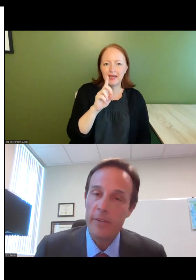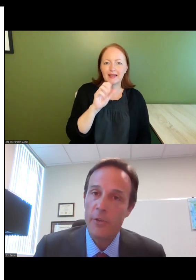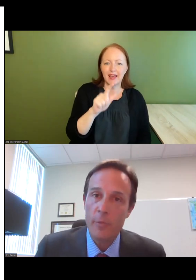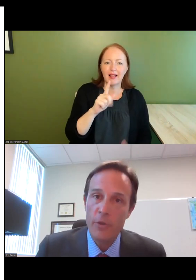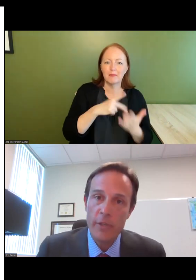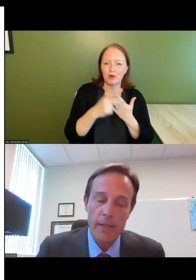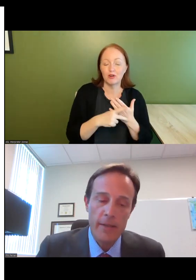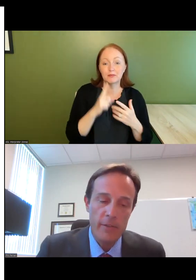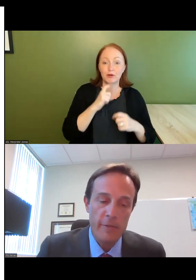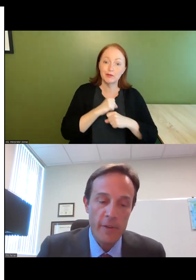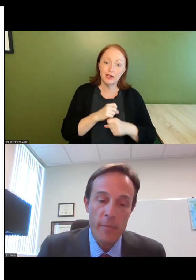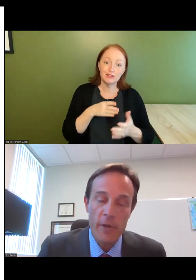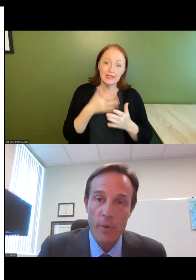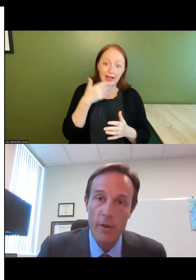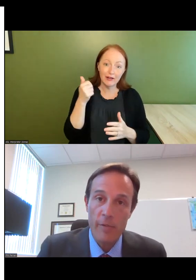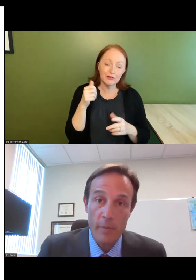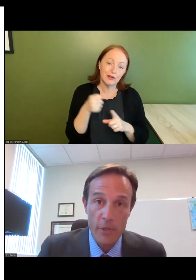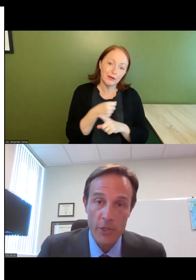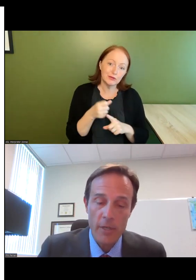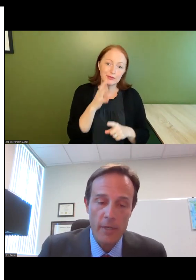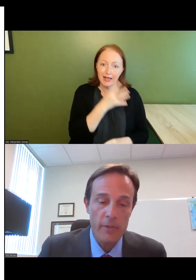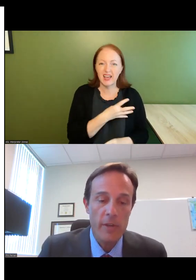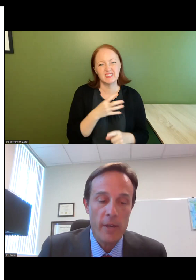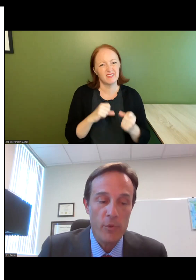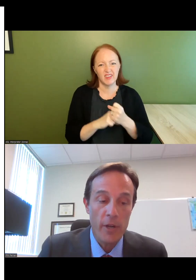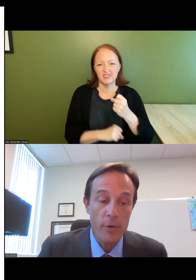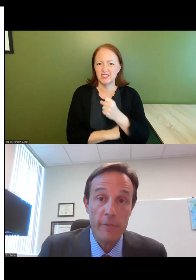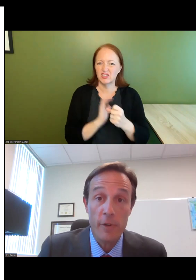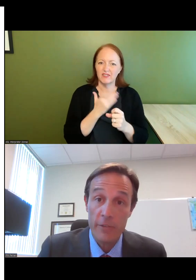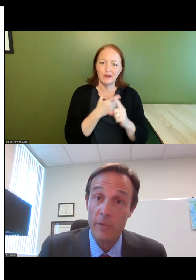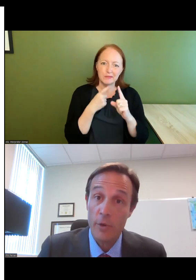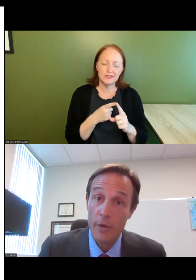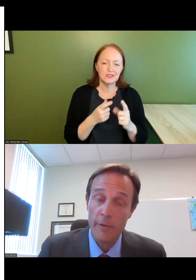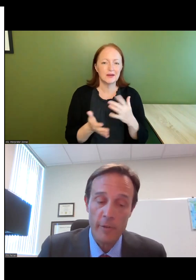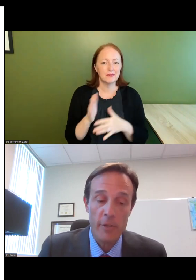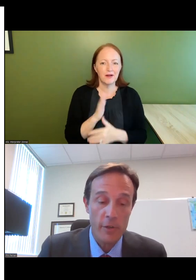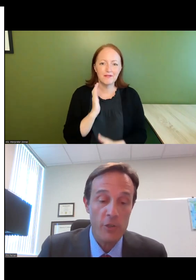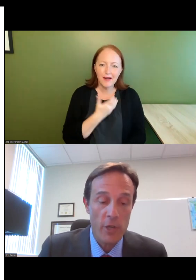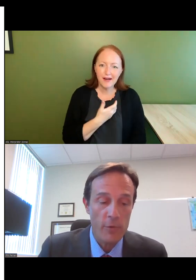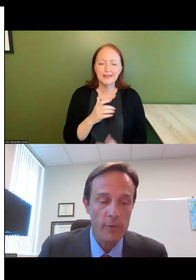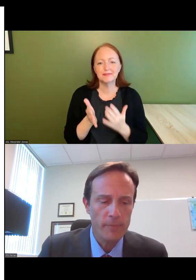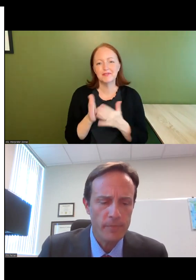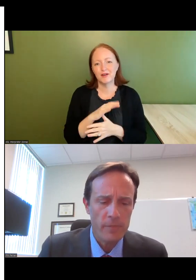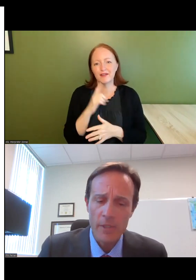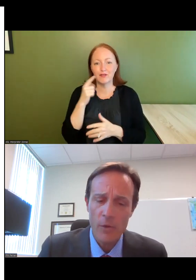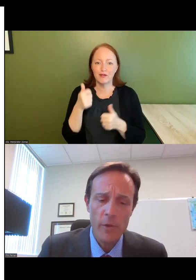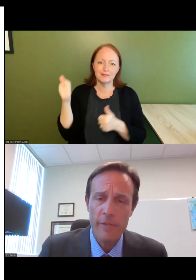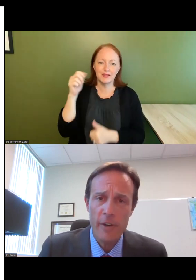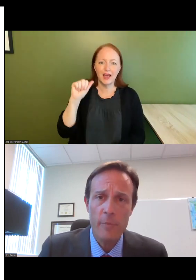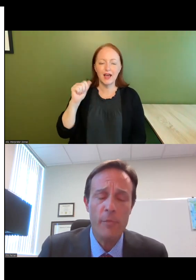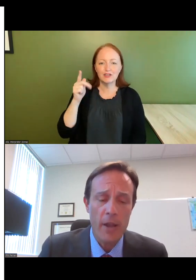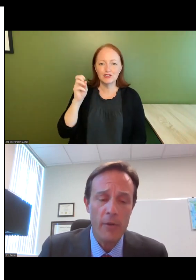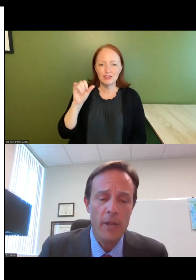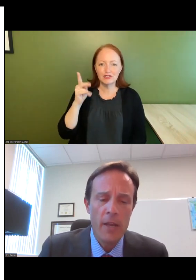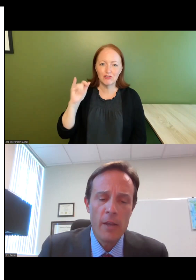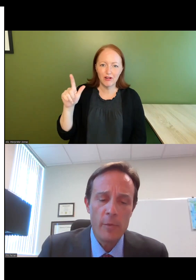Protection against elder abuse and neglect is a fundamental part of our mission. It's a priority for us. It's a priority for the Attorney General. And we are